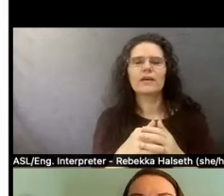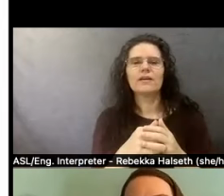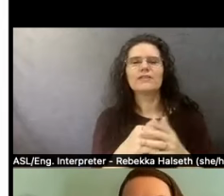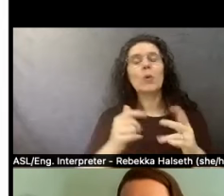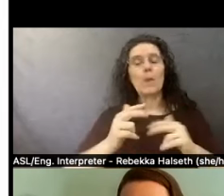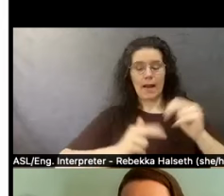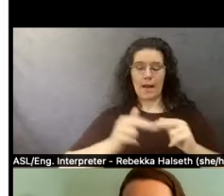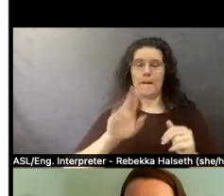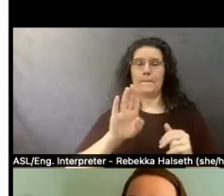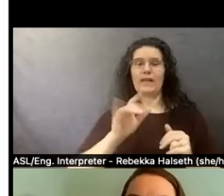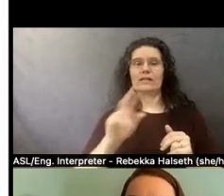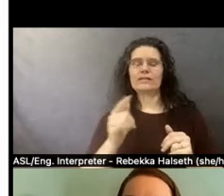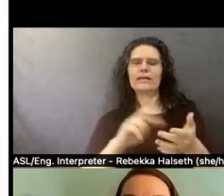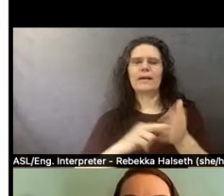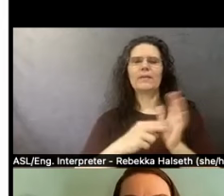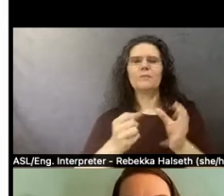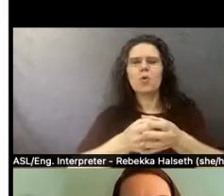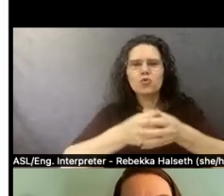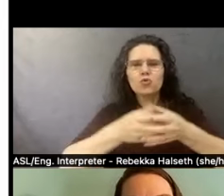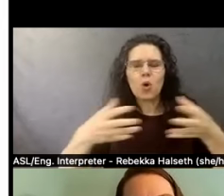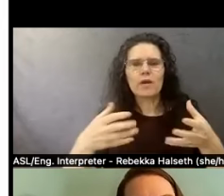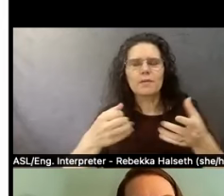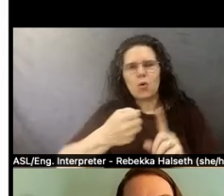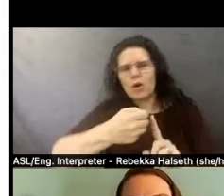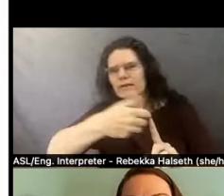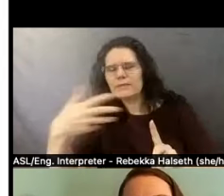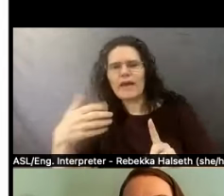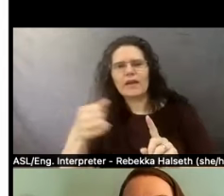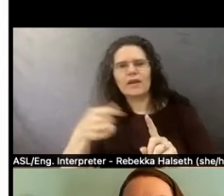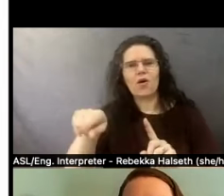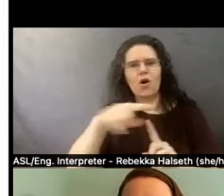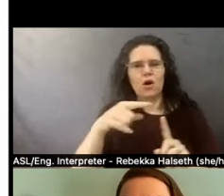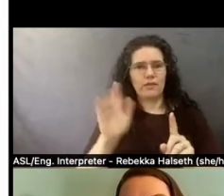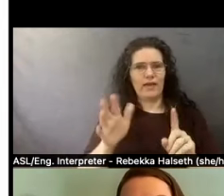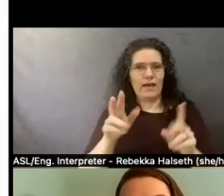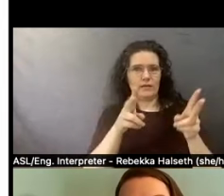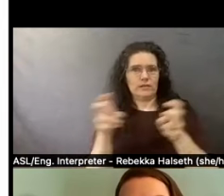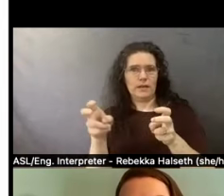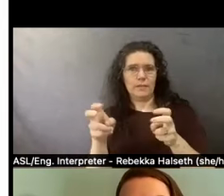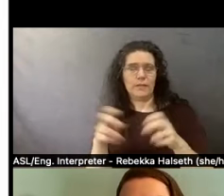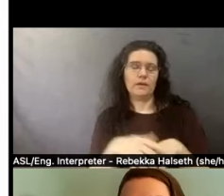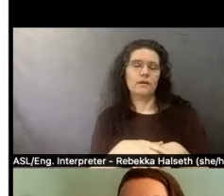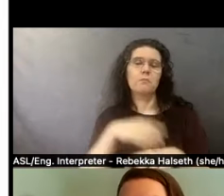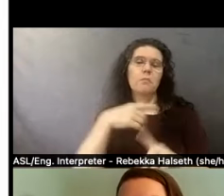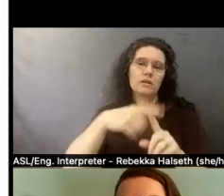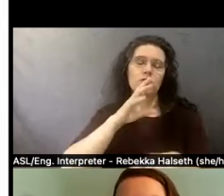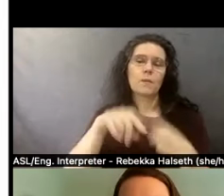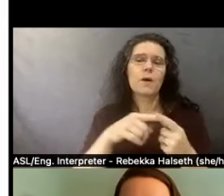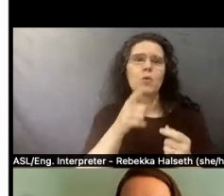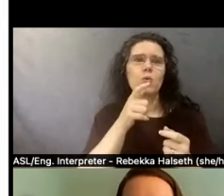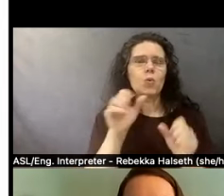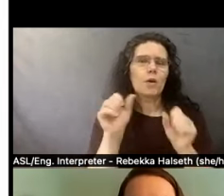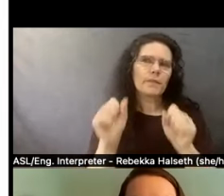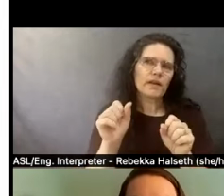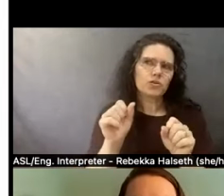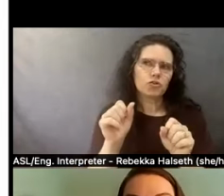growing or expanding to include this topic area. And then who are some of the potential partners that you might think